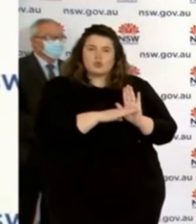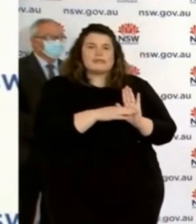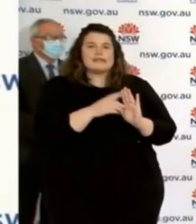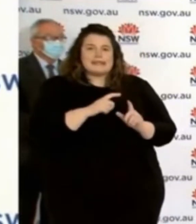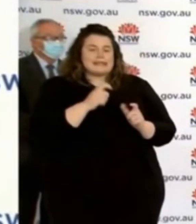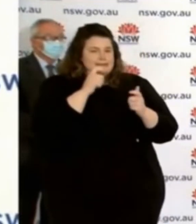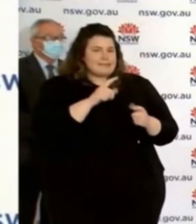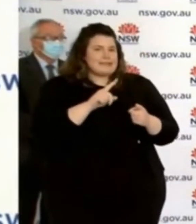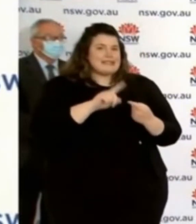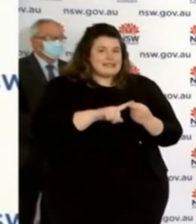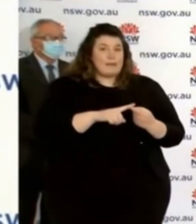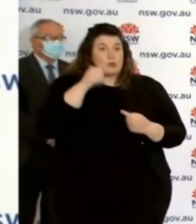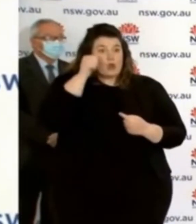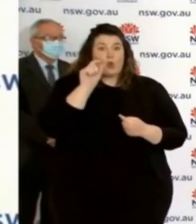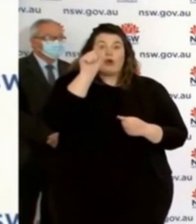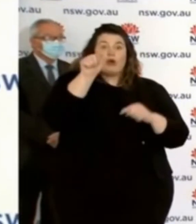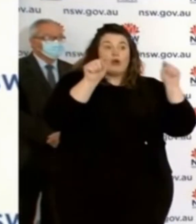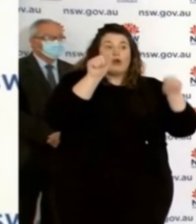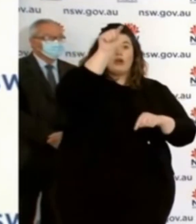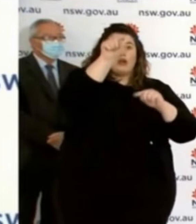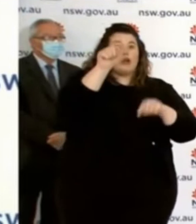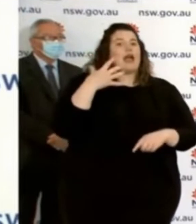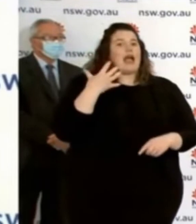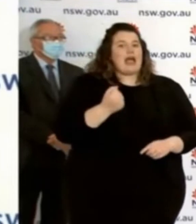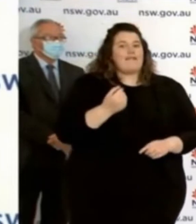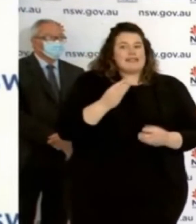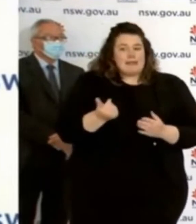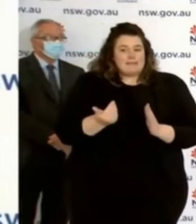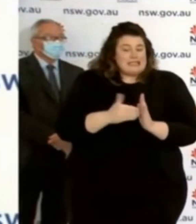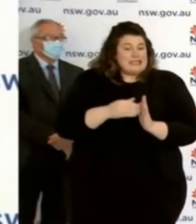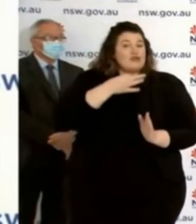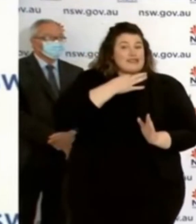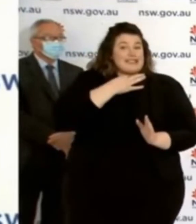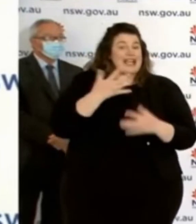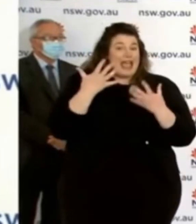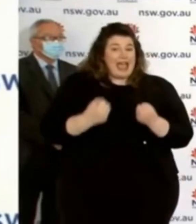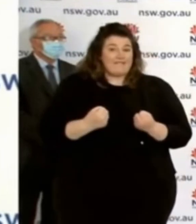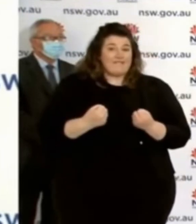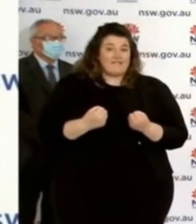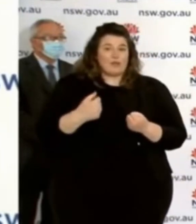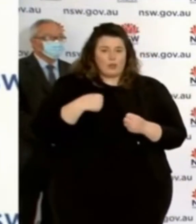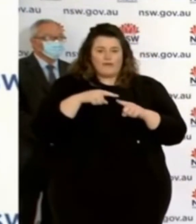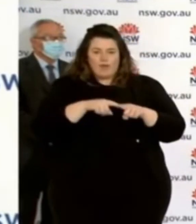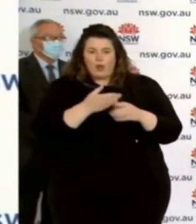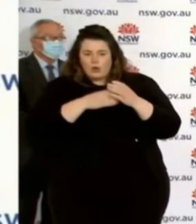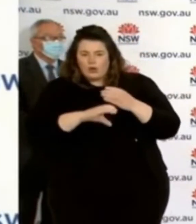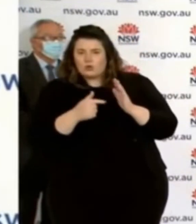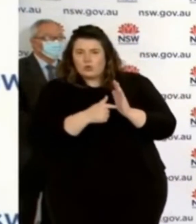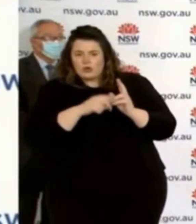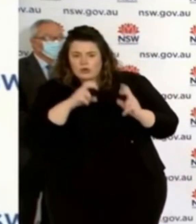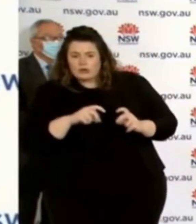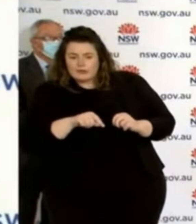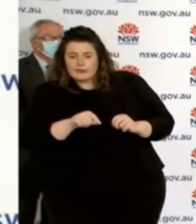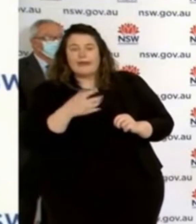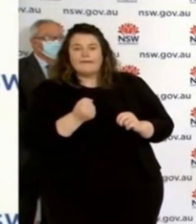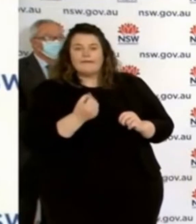surveillance there is seeding across the regions, and there is a risk that the COVID pandemic continues in regional rural New South